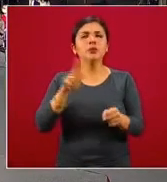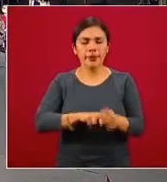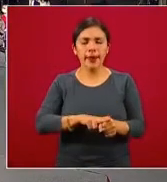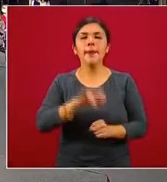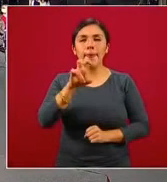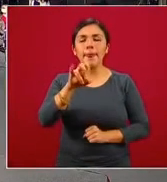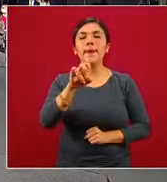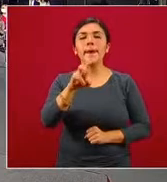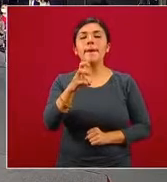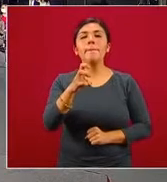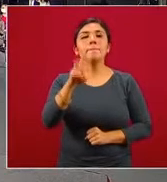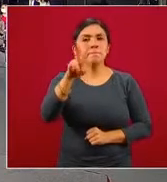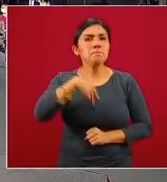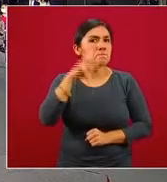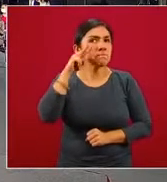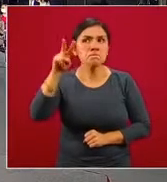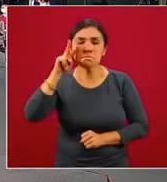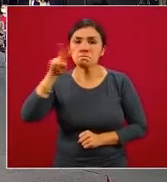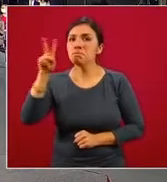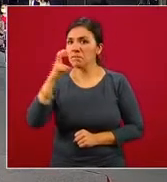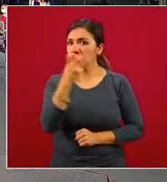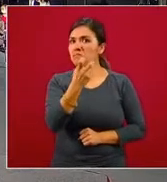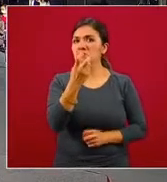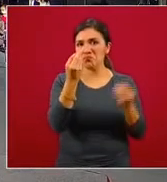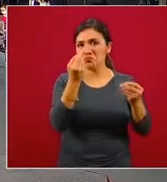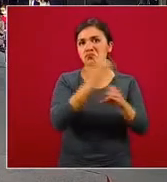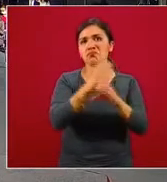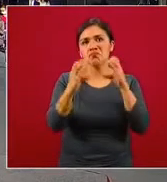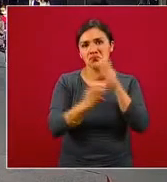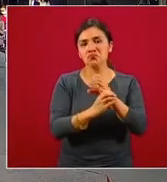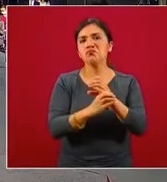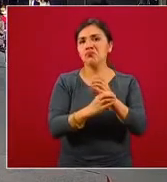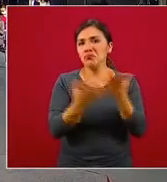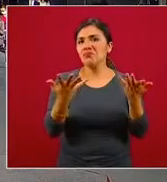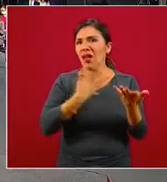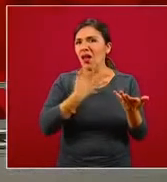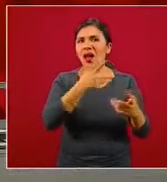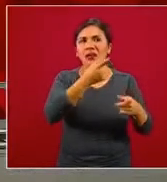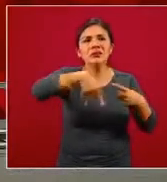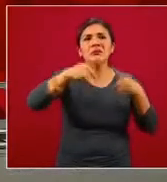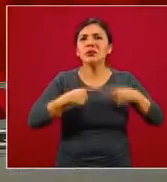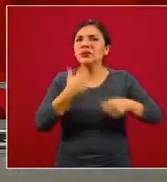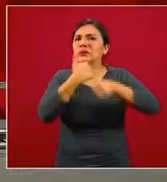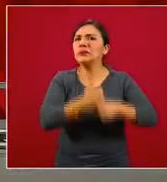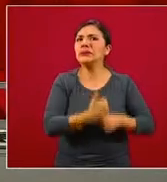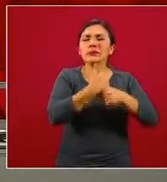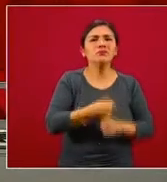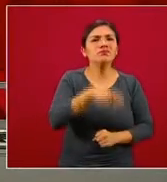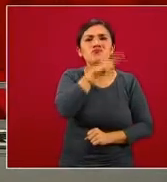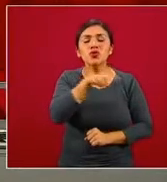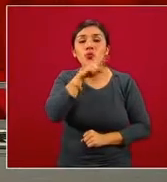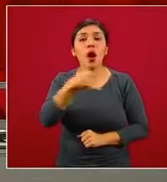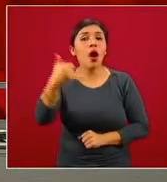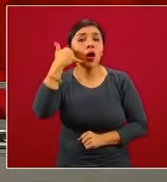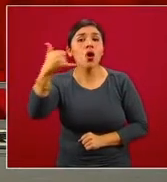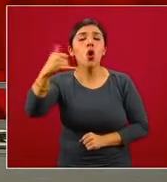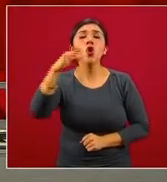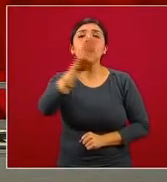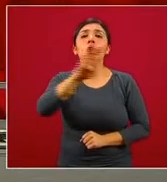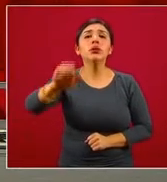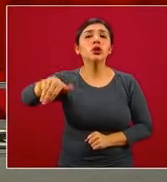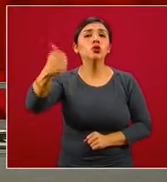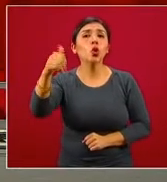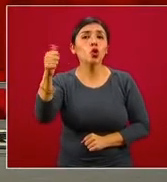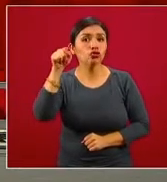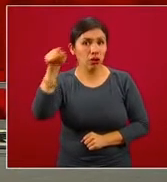nuestra absoluta simpatía, hemos visto estas situaciones y estas And escenas de angustia de las familias. about the hospitals, 911. we would